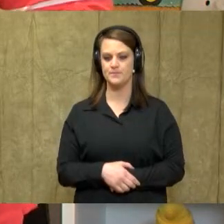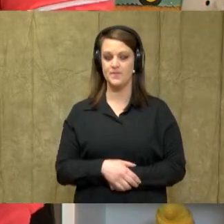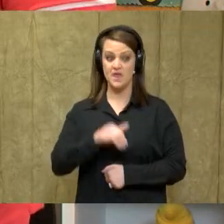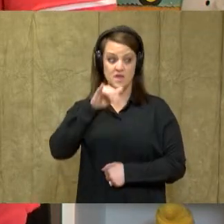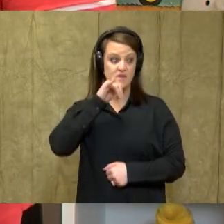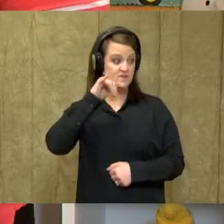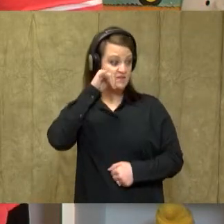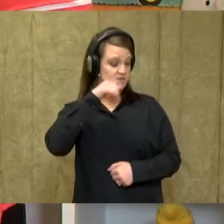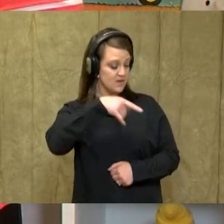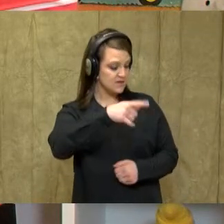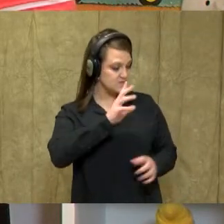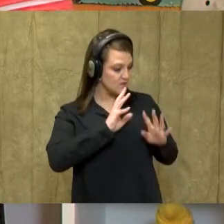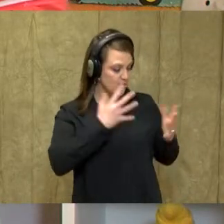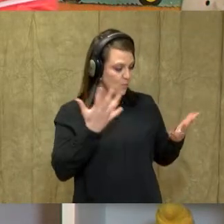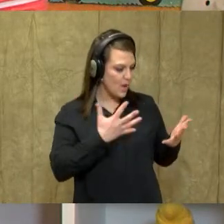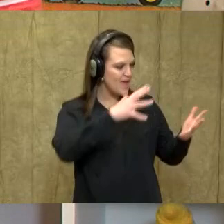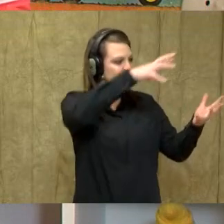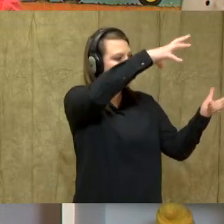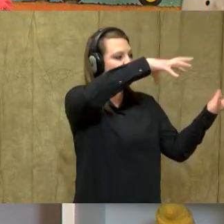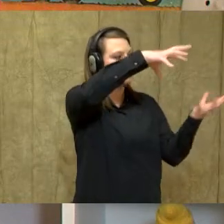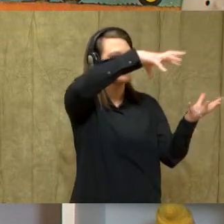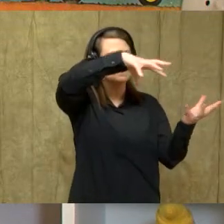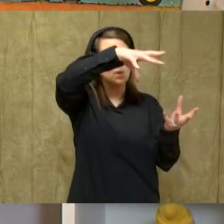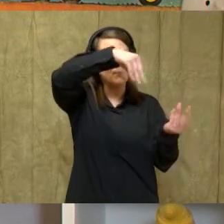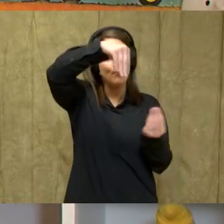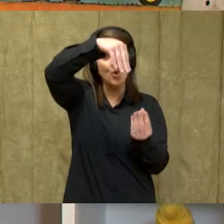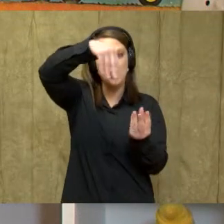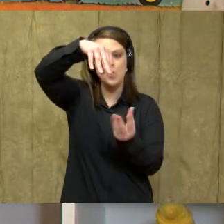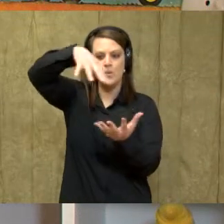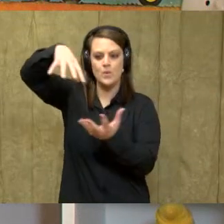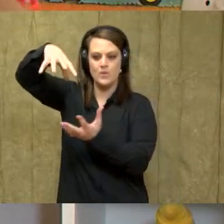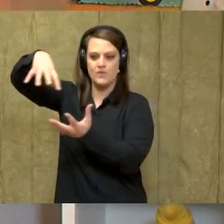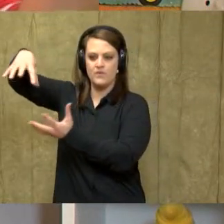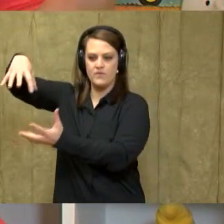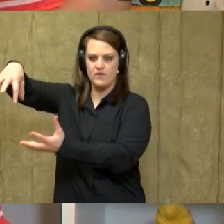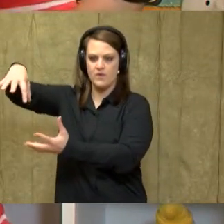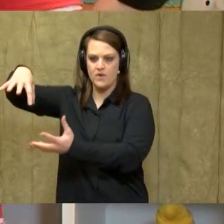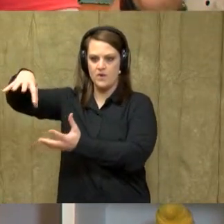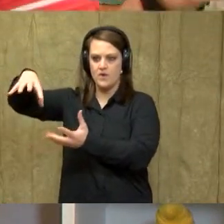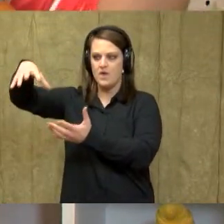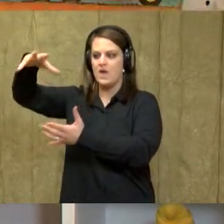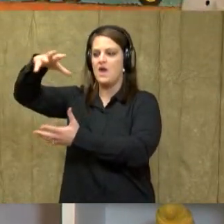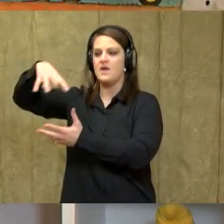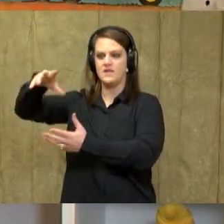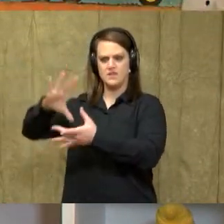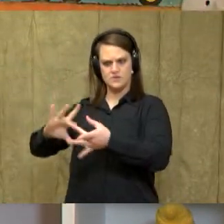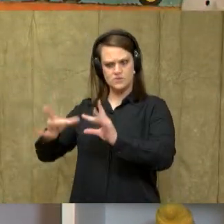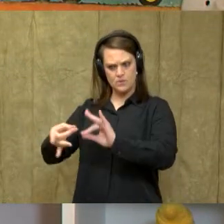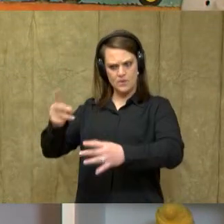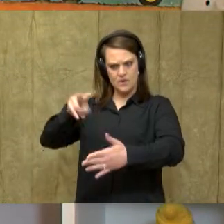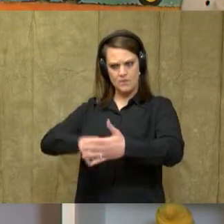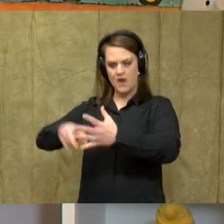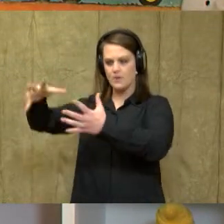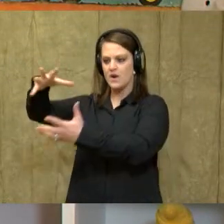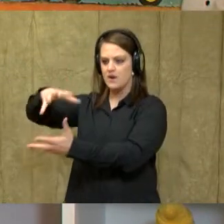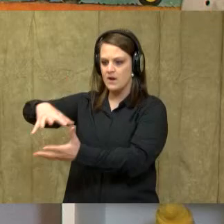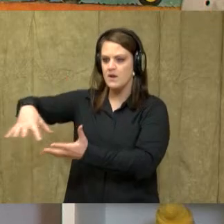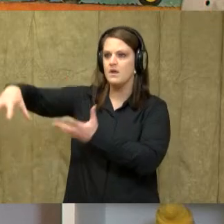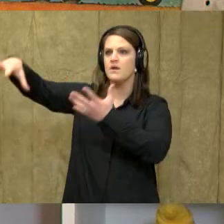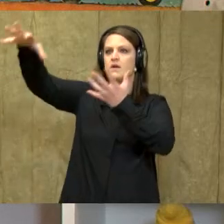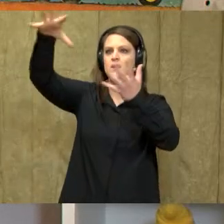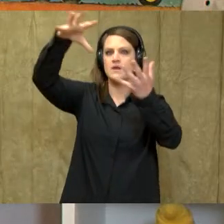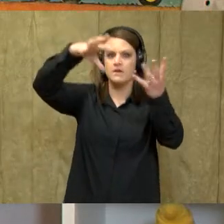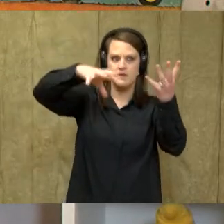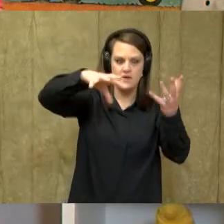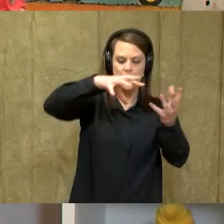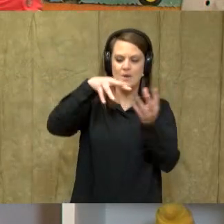right? Didn't we, Miss Smith? We did. Okay. And you read the story about the cloud that drifted across the sky? Little cloud. Little